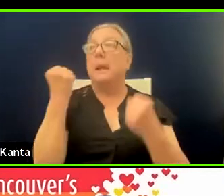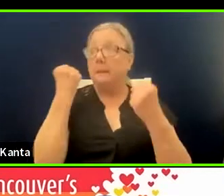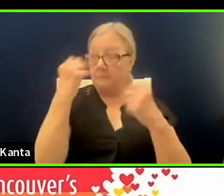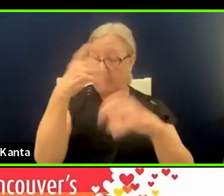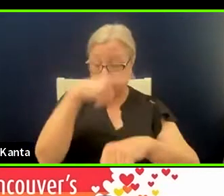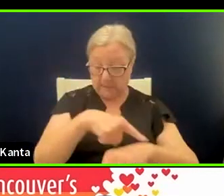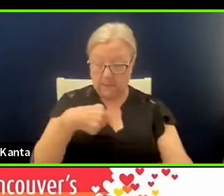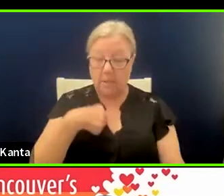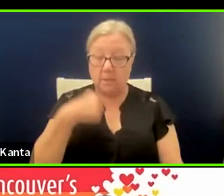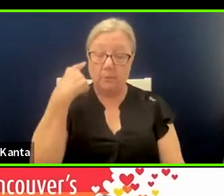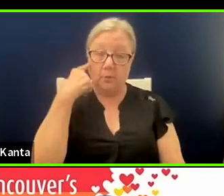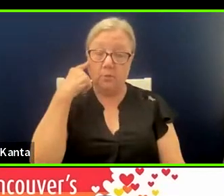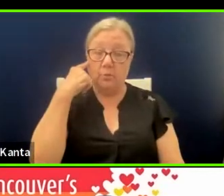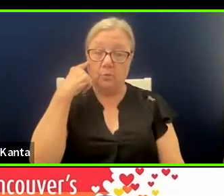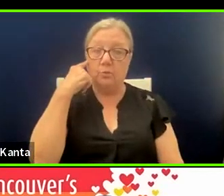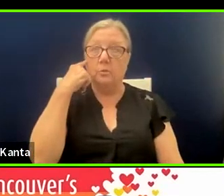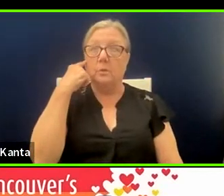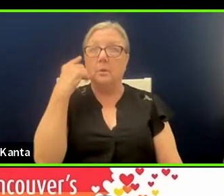to